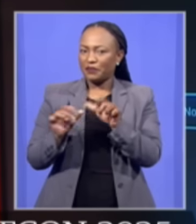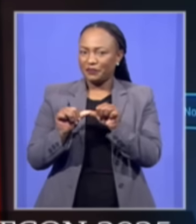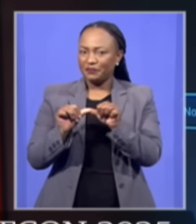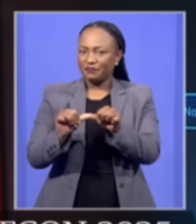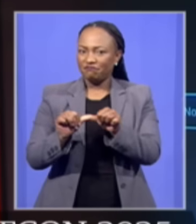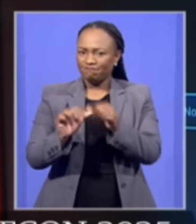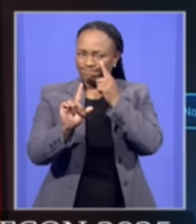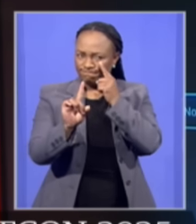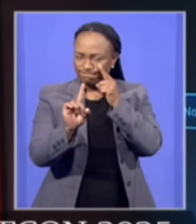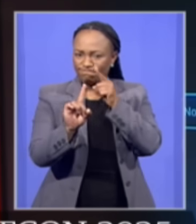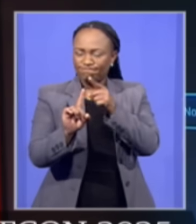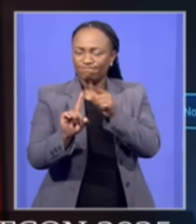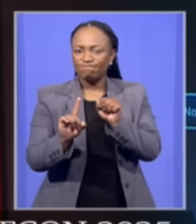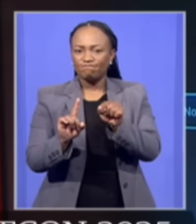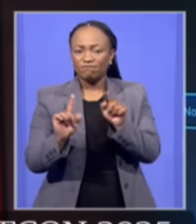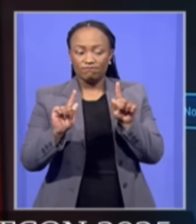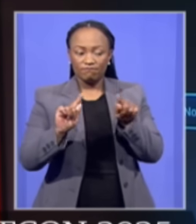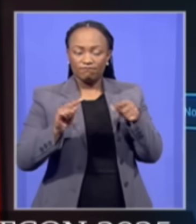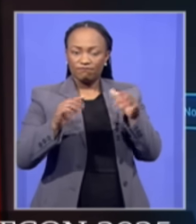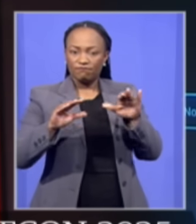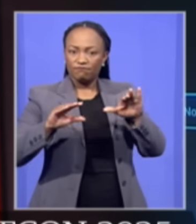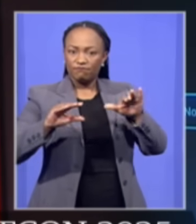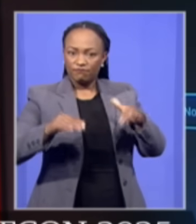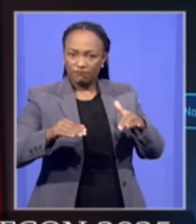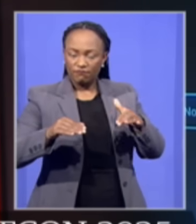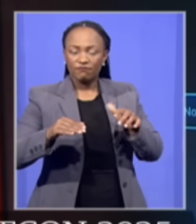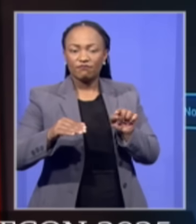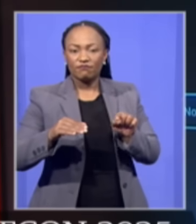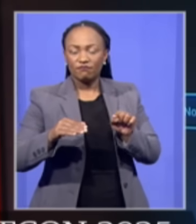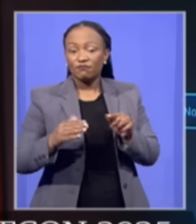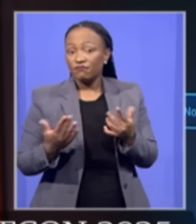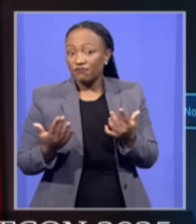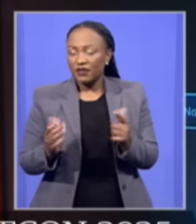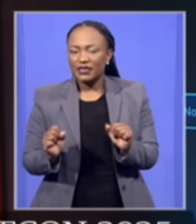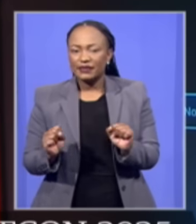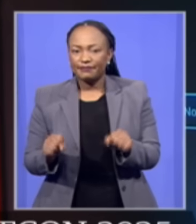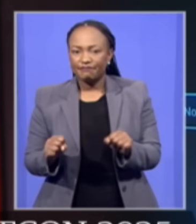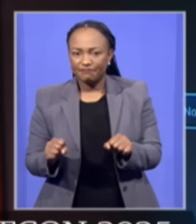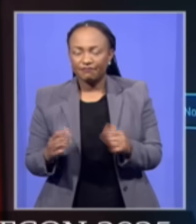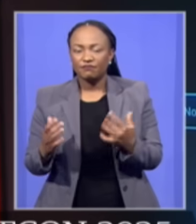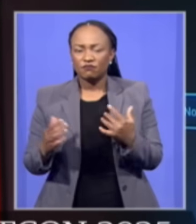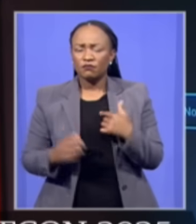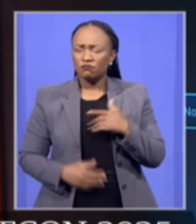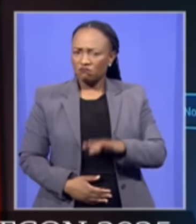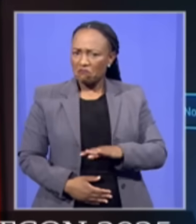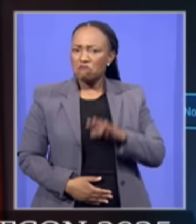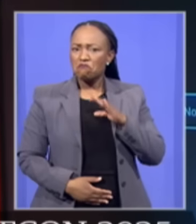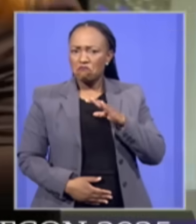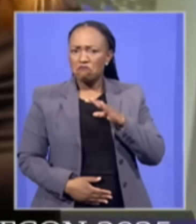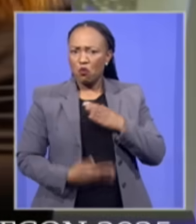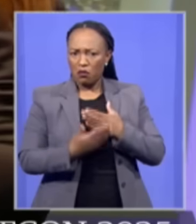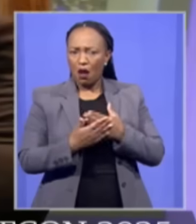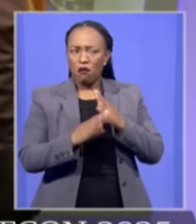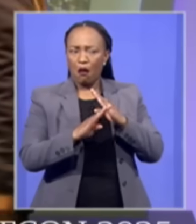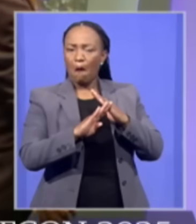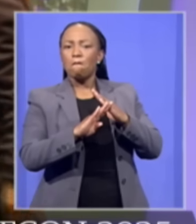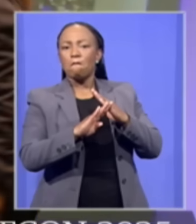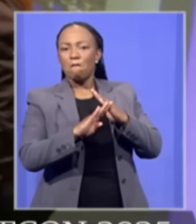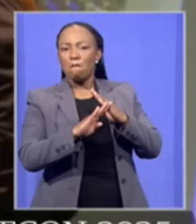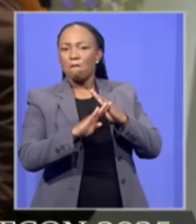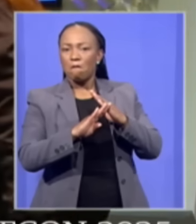mandate for the team, and of course we are confident that we can defend it.